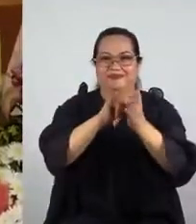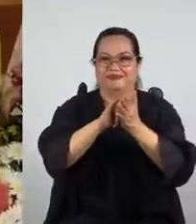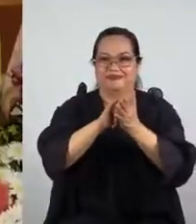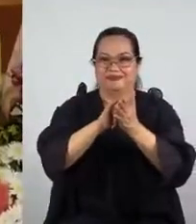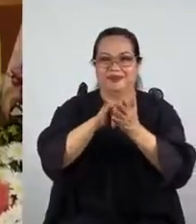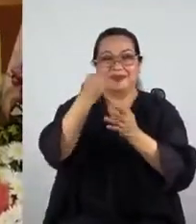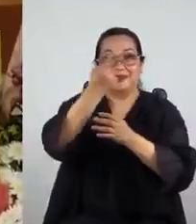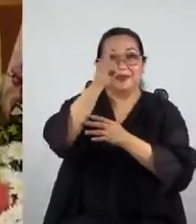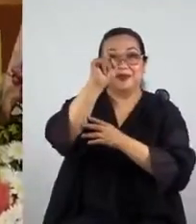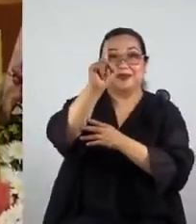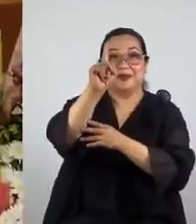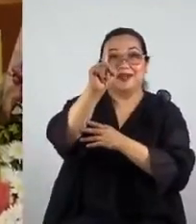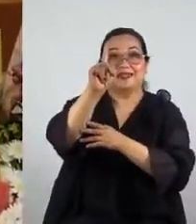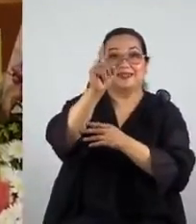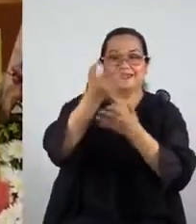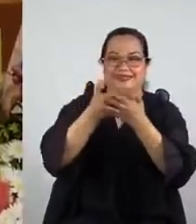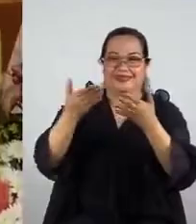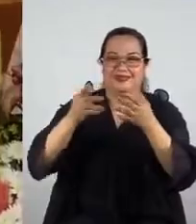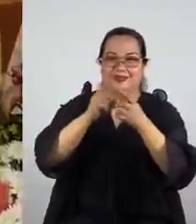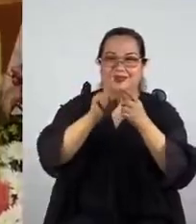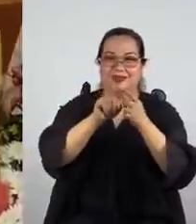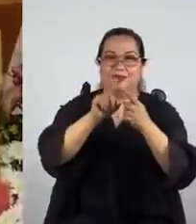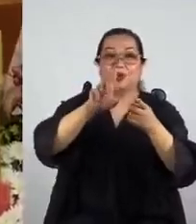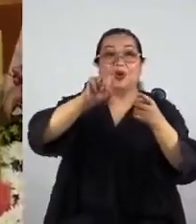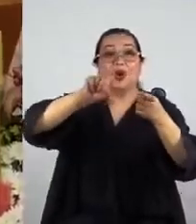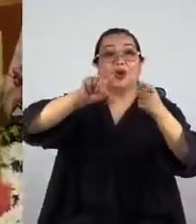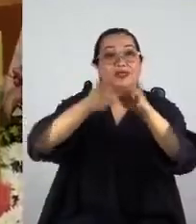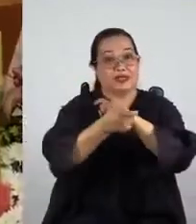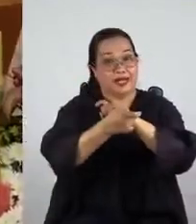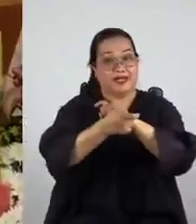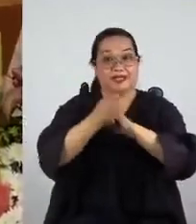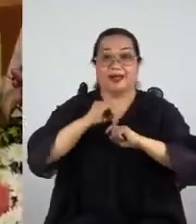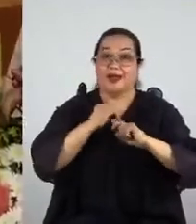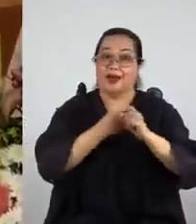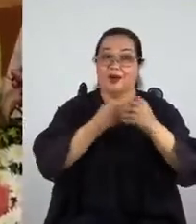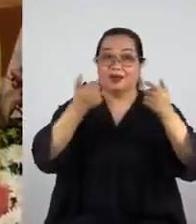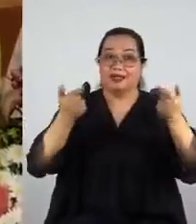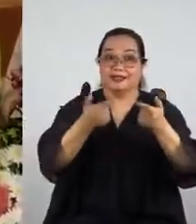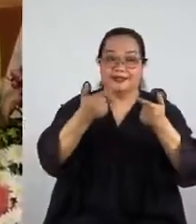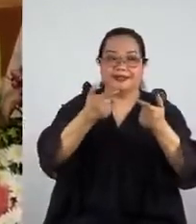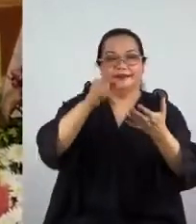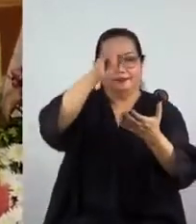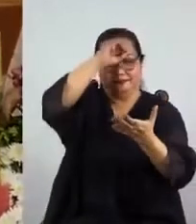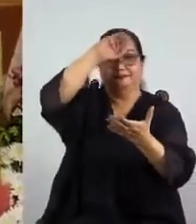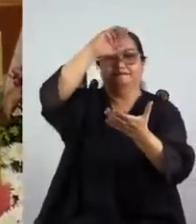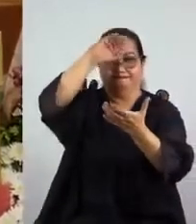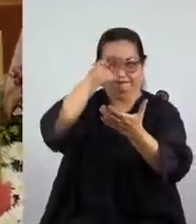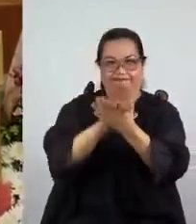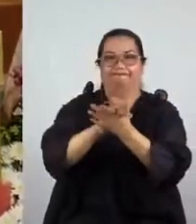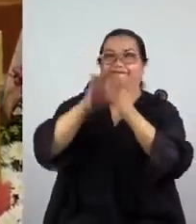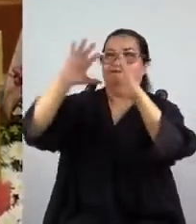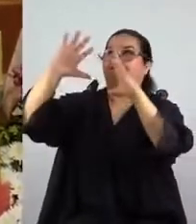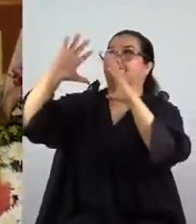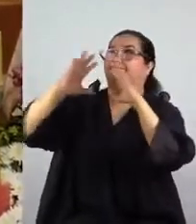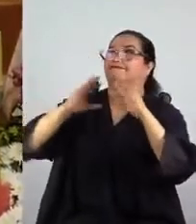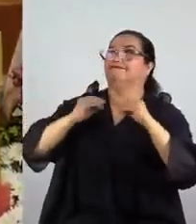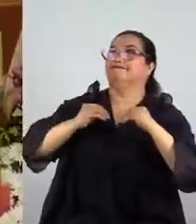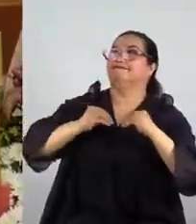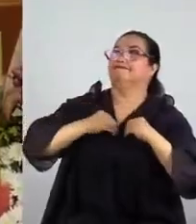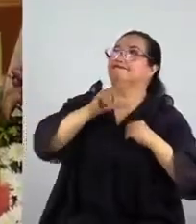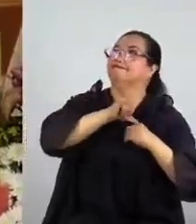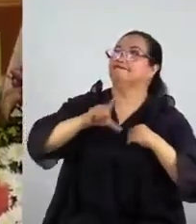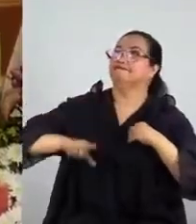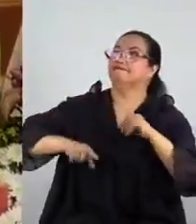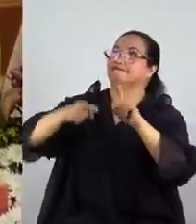The only thing we can do is repent of our sins and believe and receive the Lord